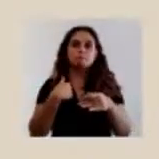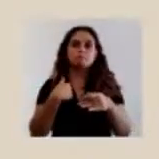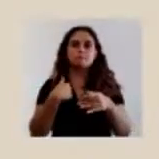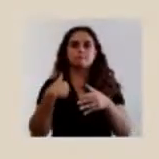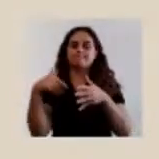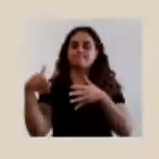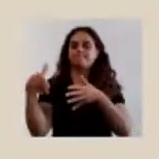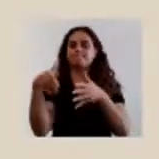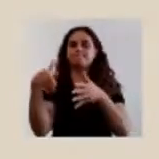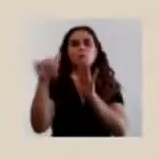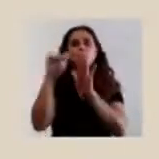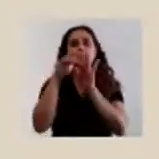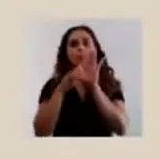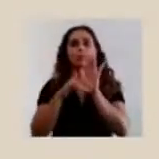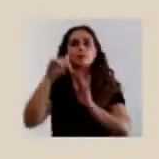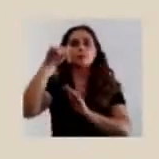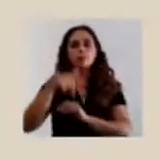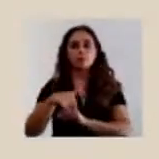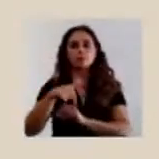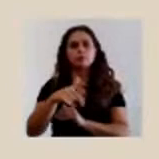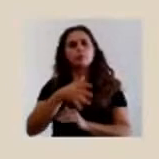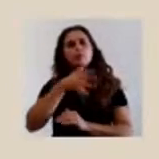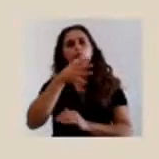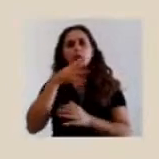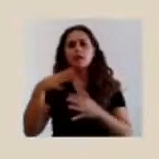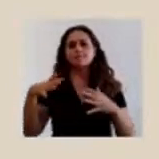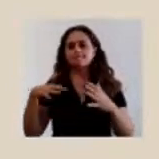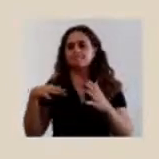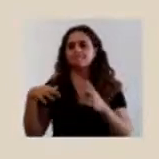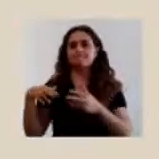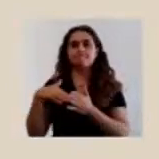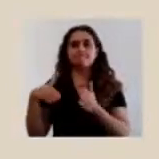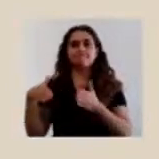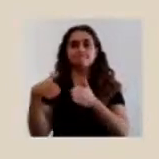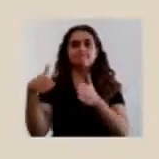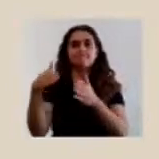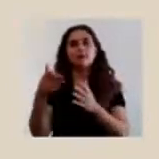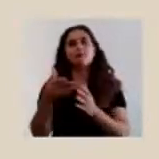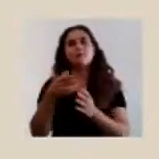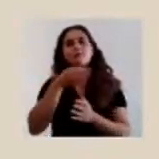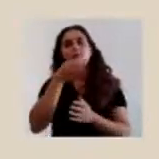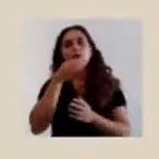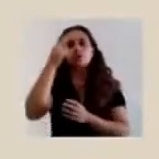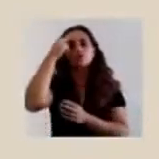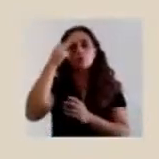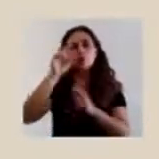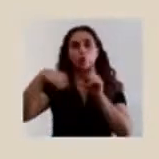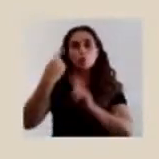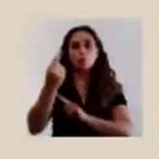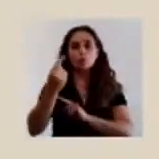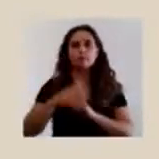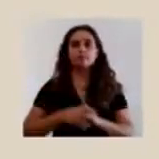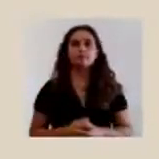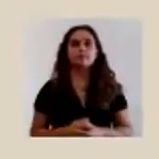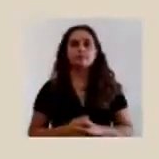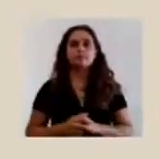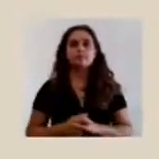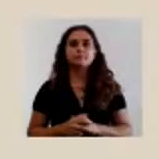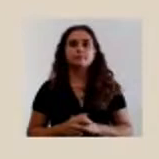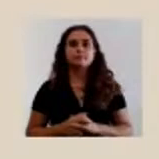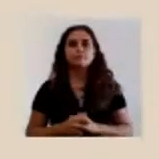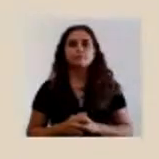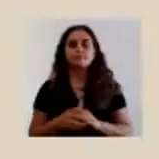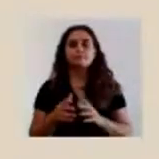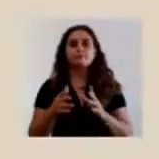walk you through tonight's program. Speaking of walking, let me engage you with another story. On a